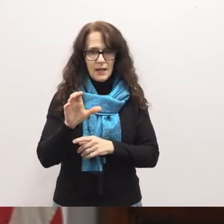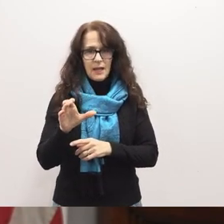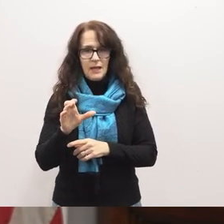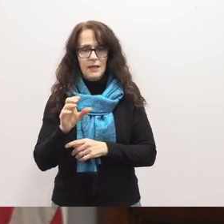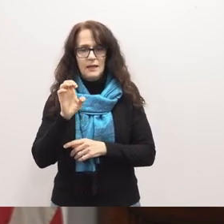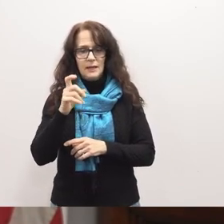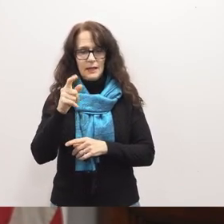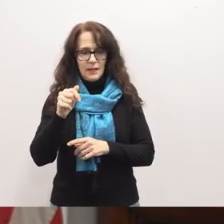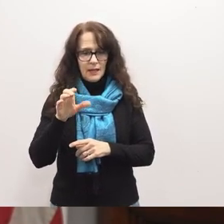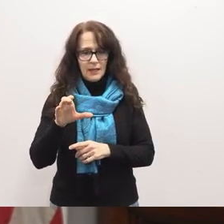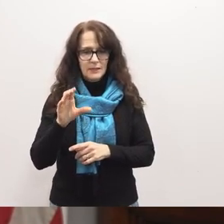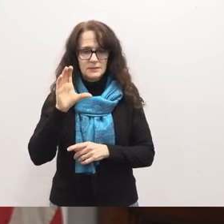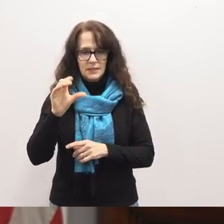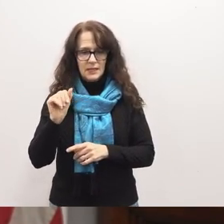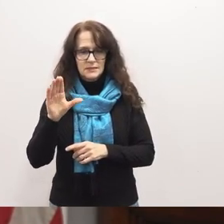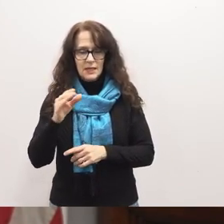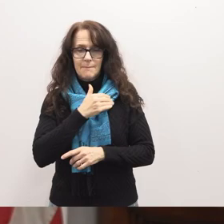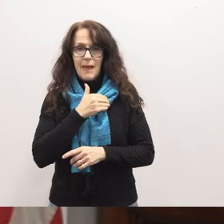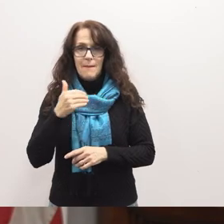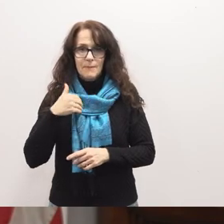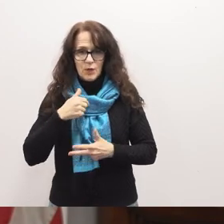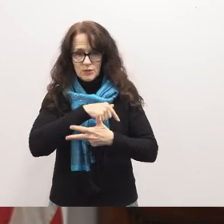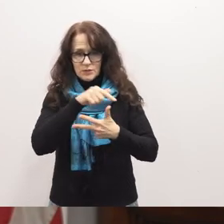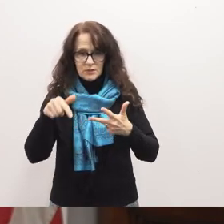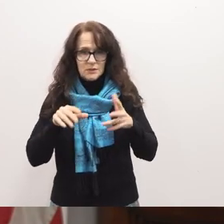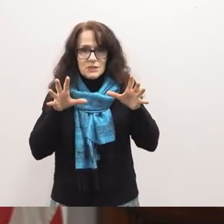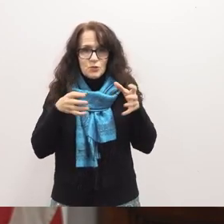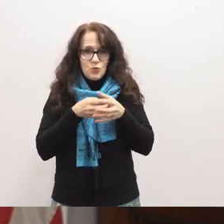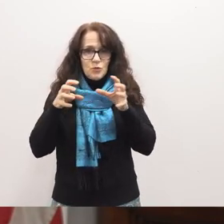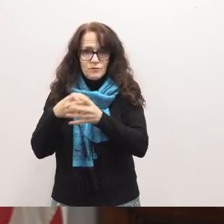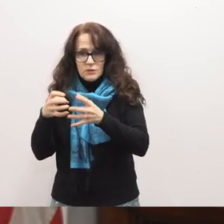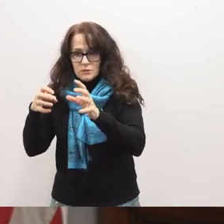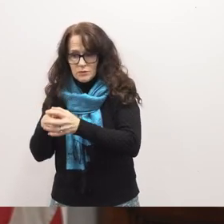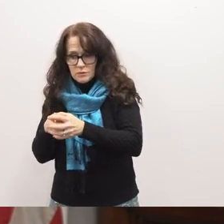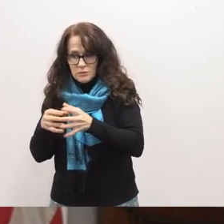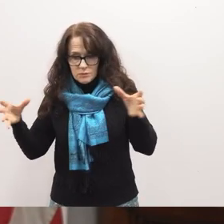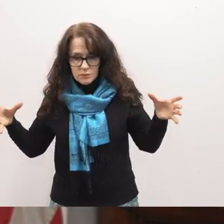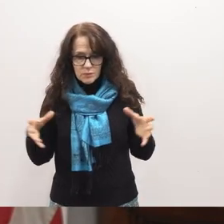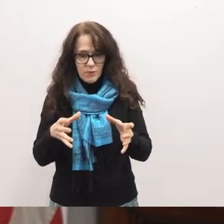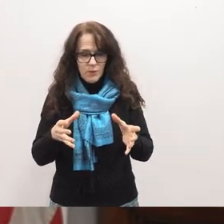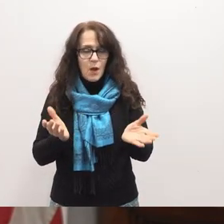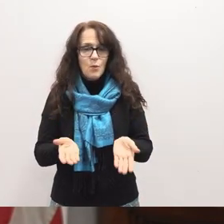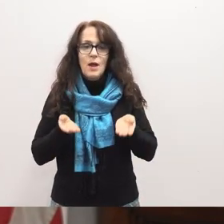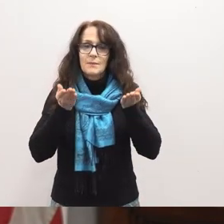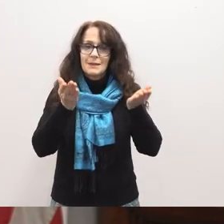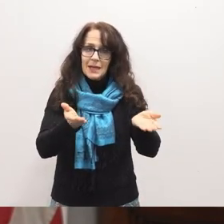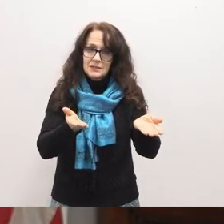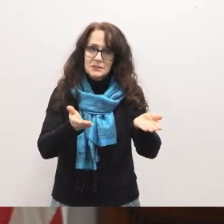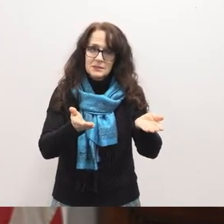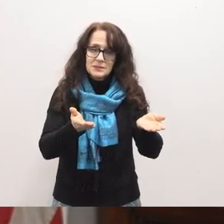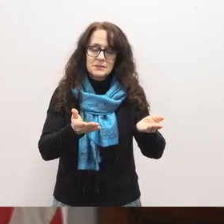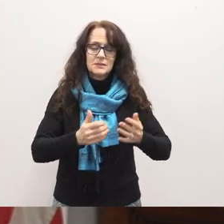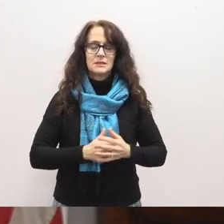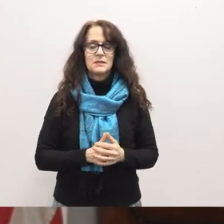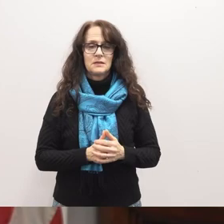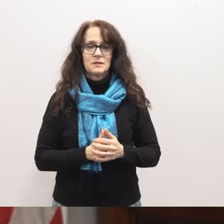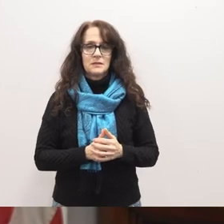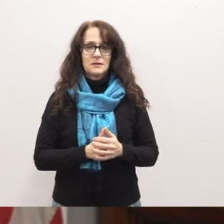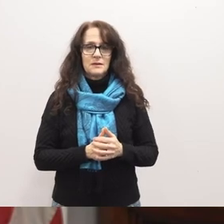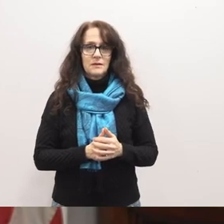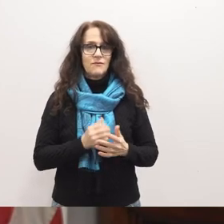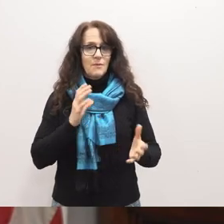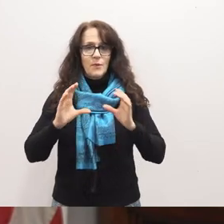CAC members, as us moving forward on recommendations that have come out of